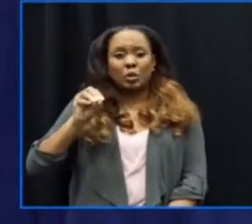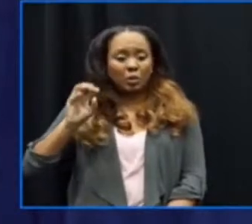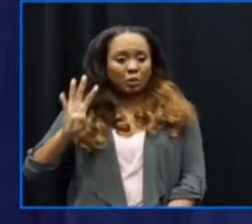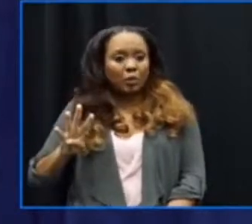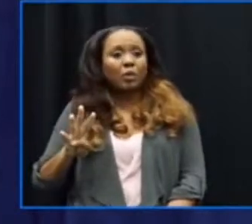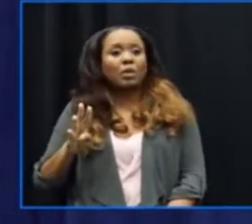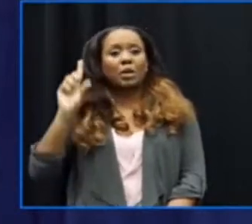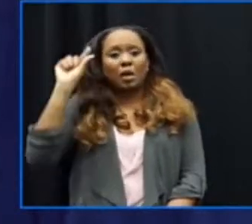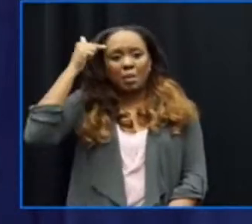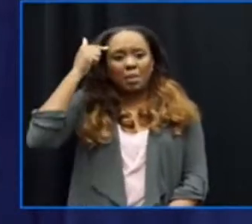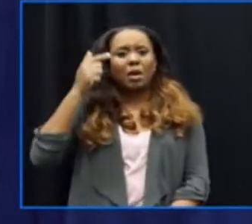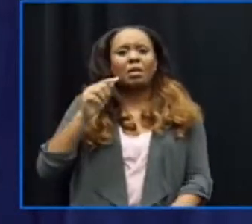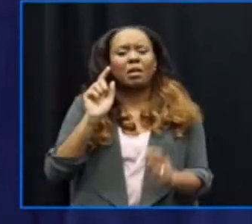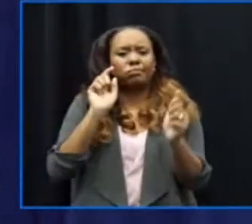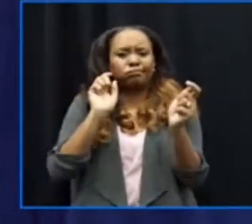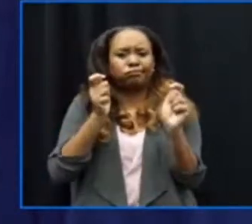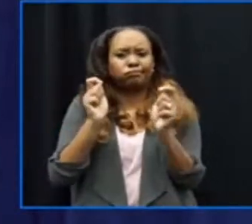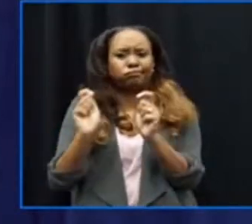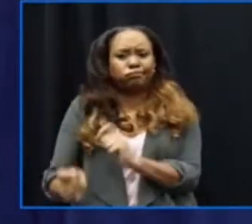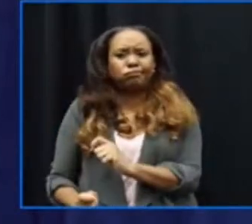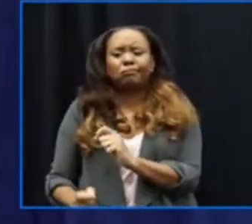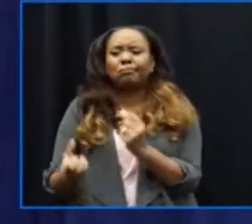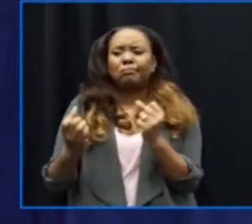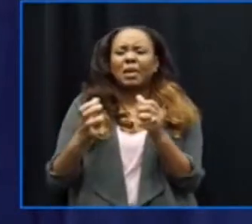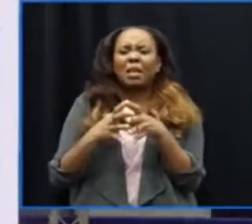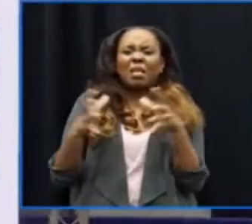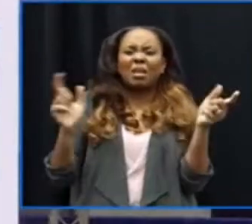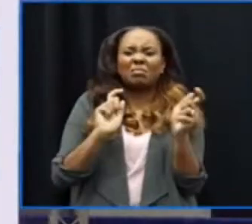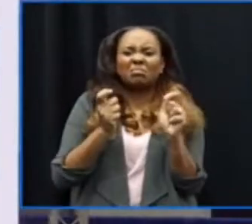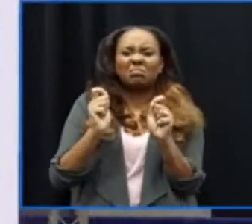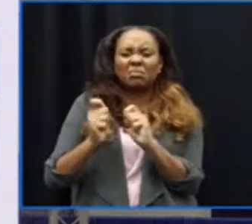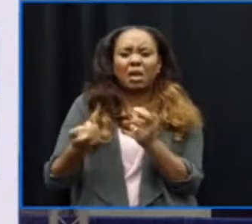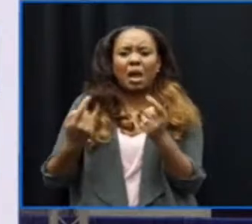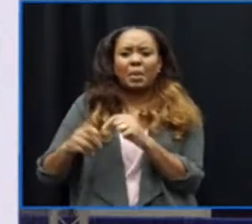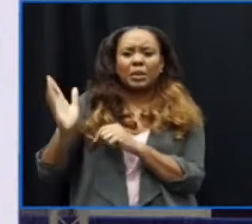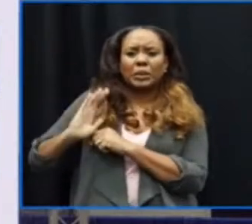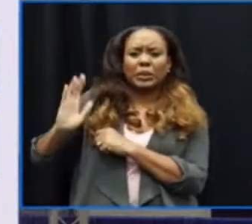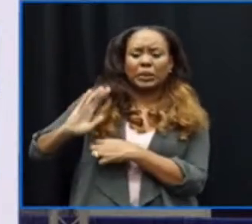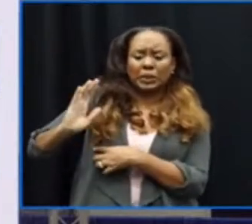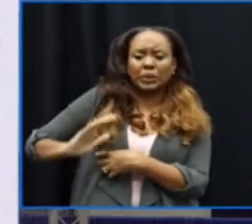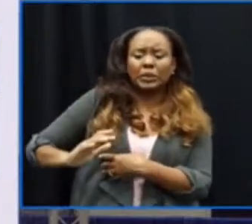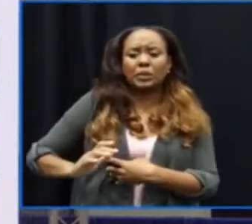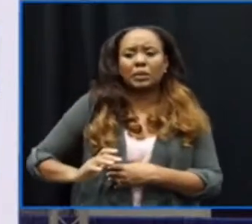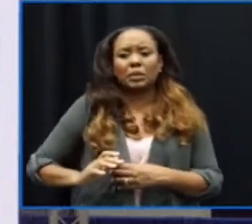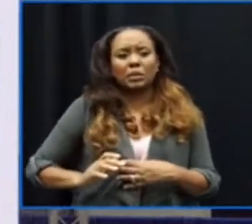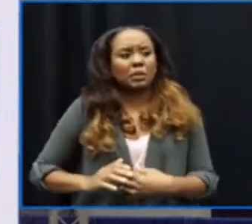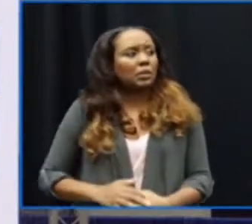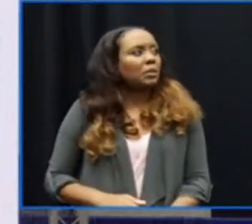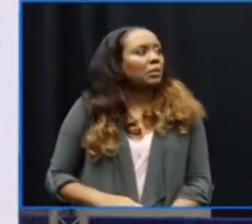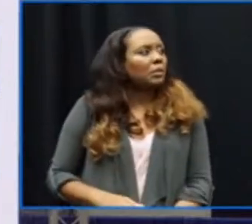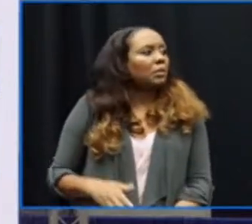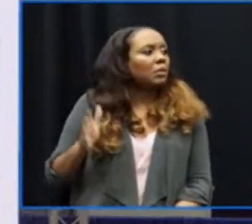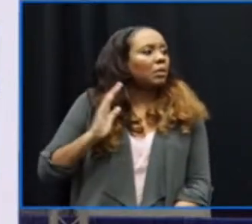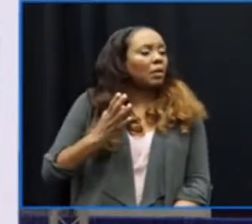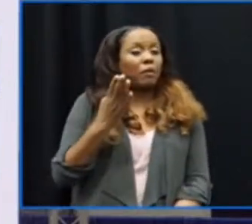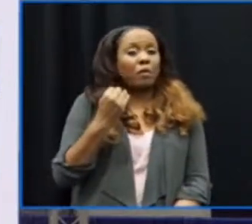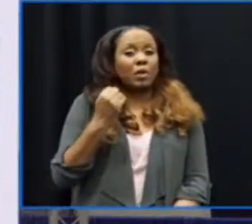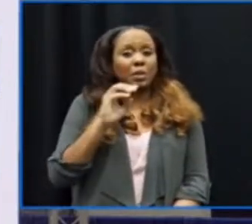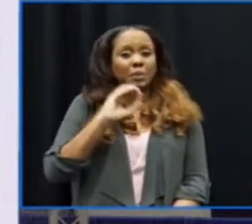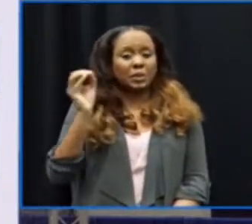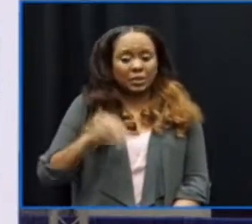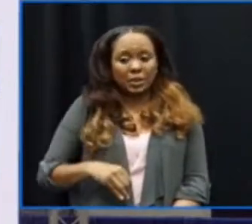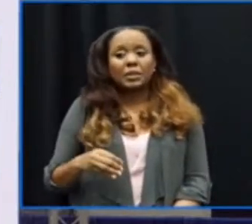NIS, and many changes were made back then. The contribution rate was increased from about 14% to